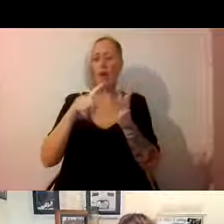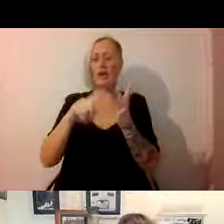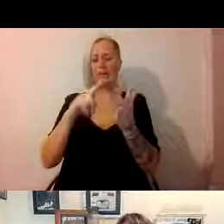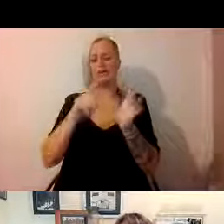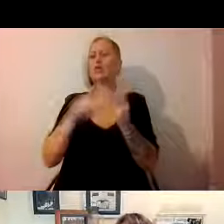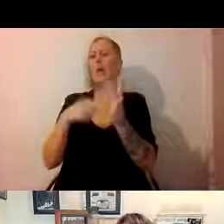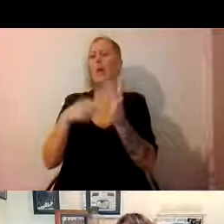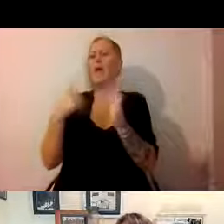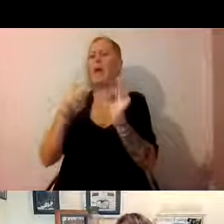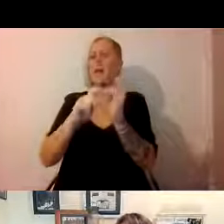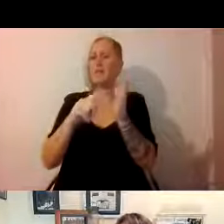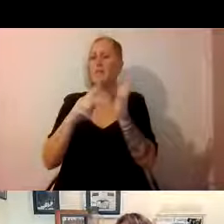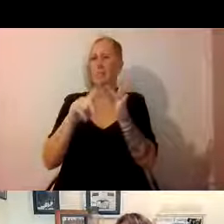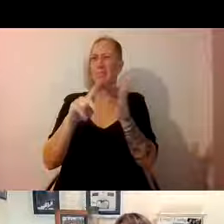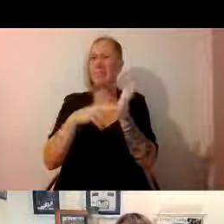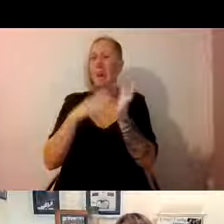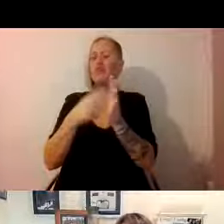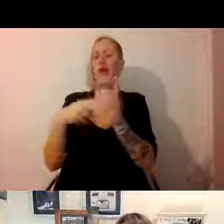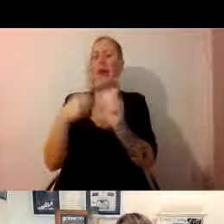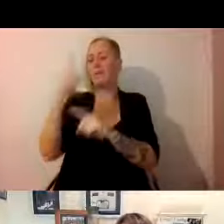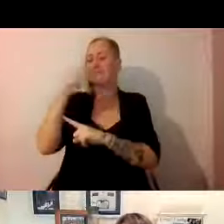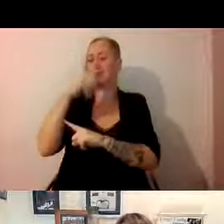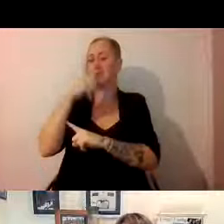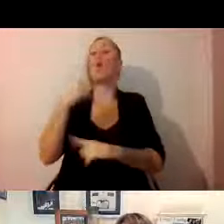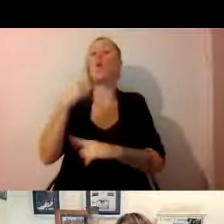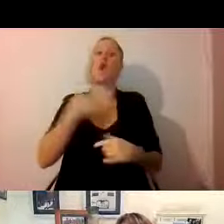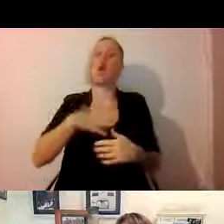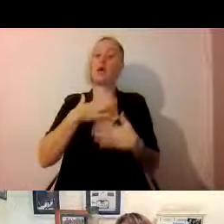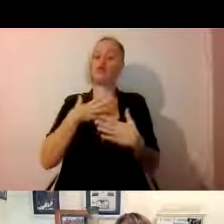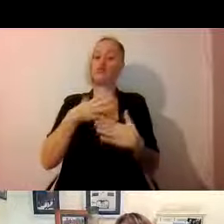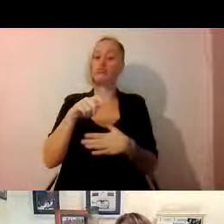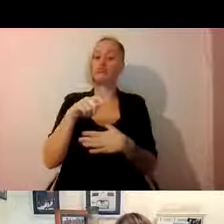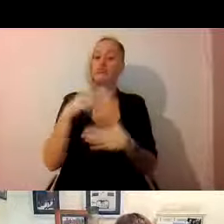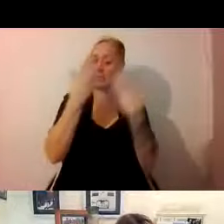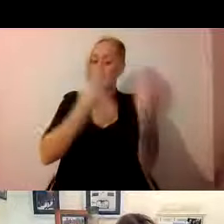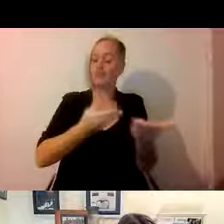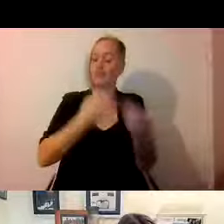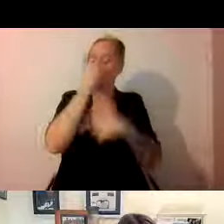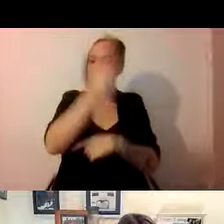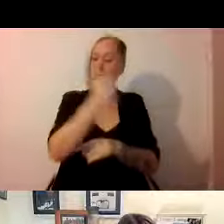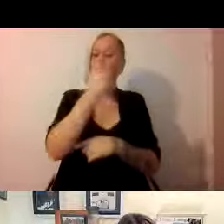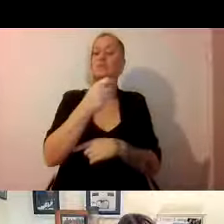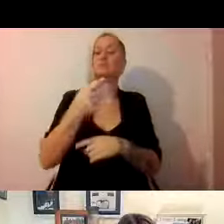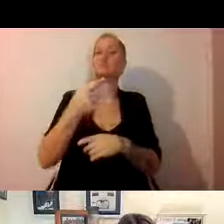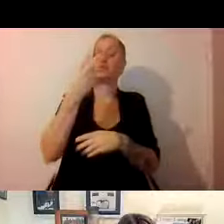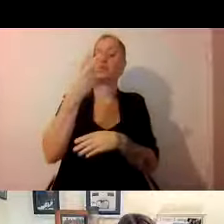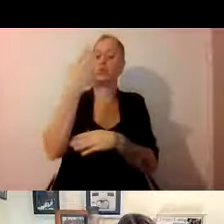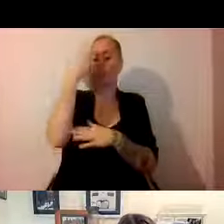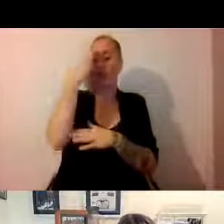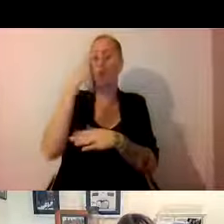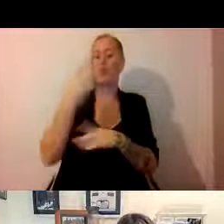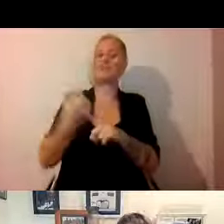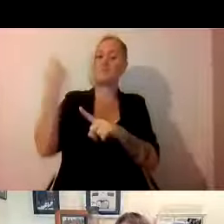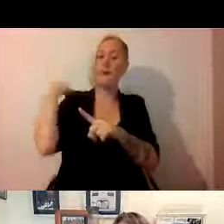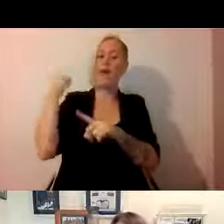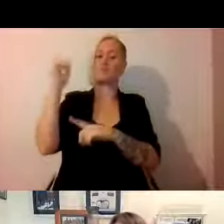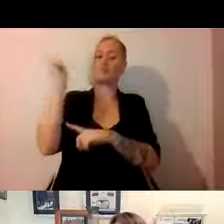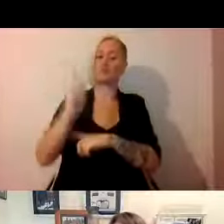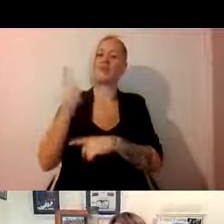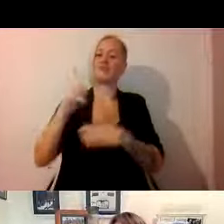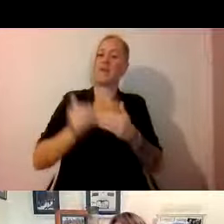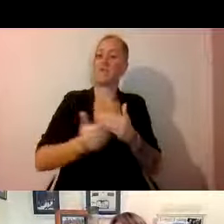Bangarang peoples. I'd like to pay my respects to elders past, present and emerging, and also